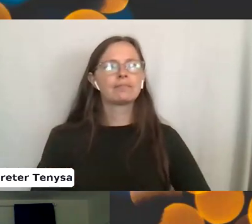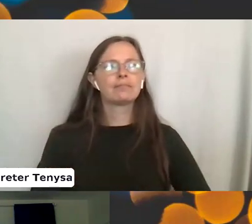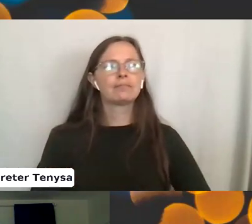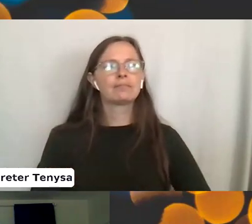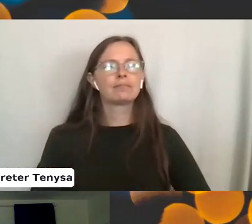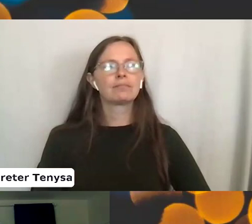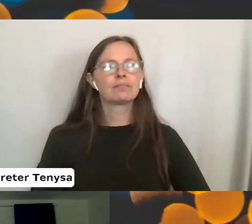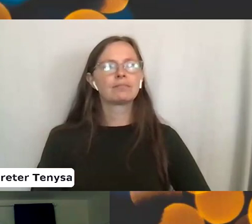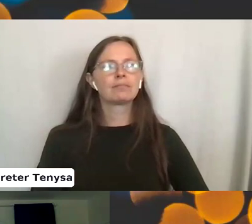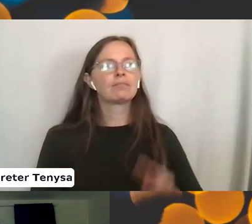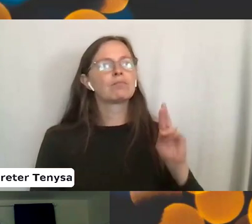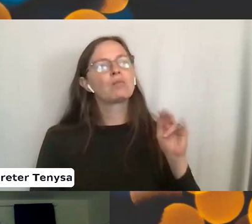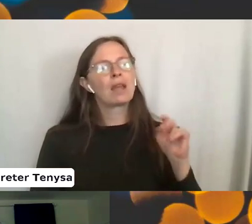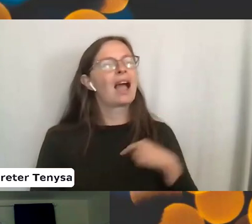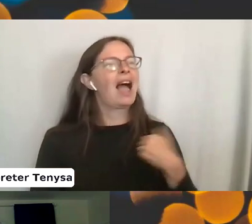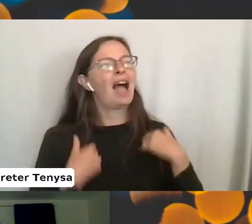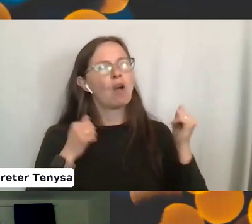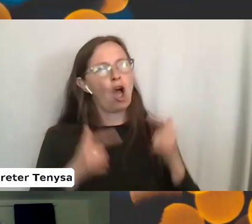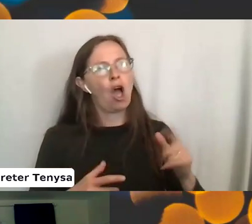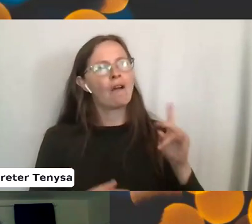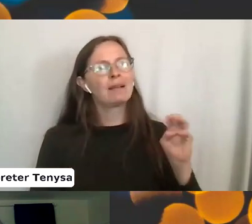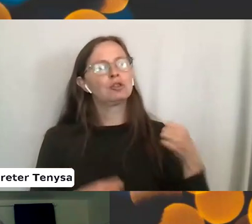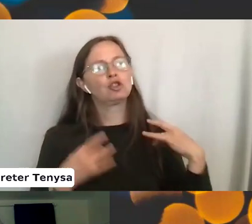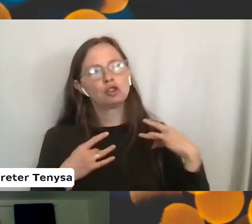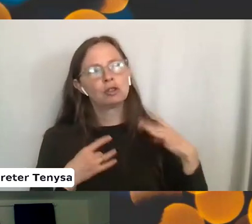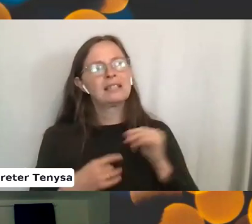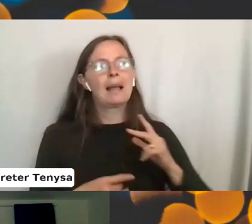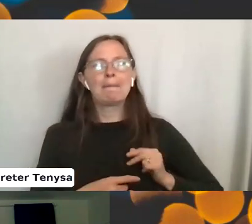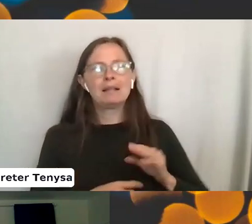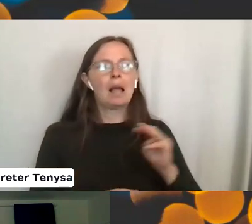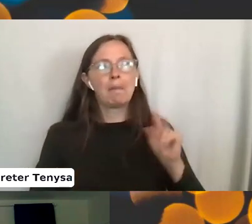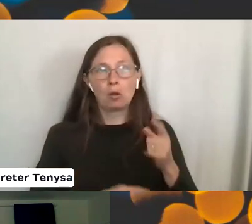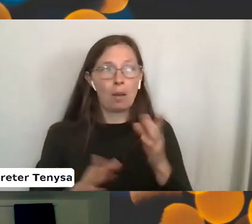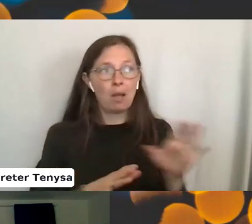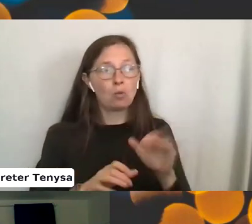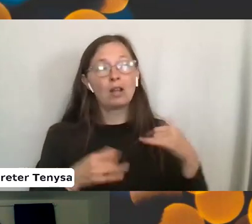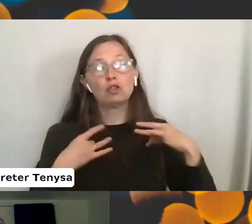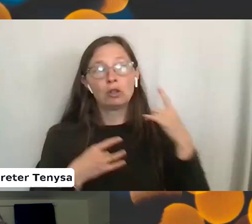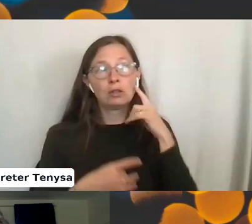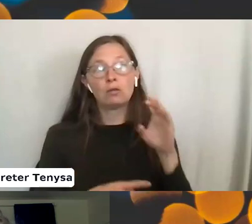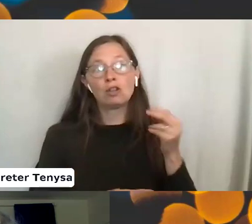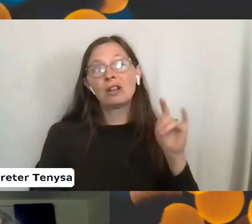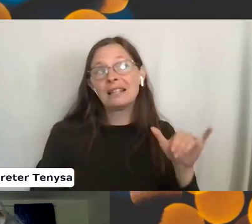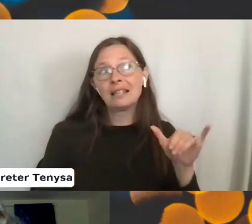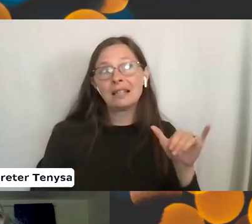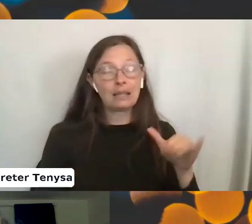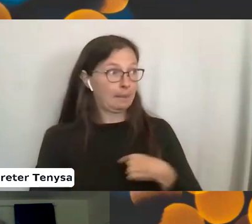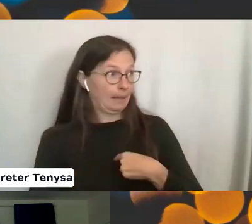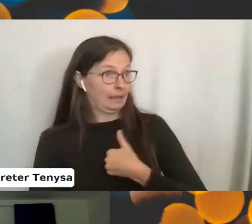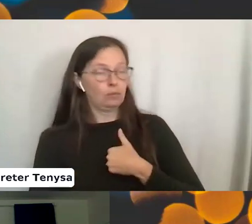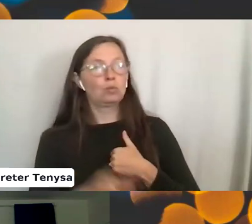Briana, I have all of Kim's shirts and her pins and mug. Are you planning to do any shirts for charity? Me by myself?